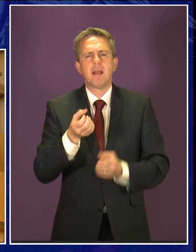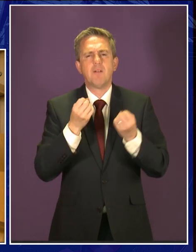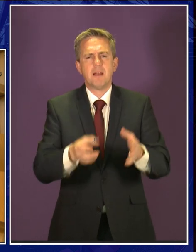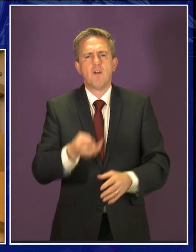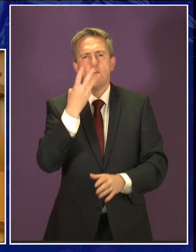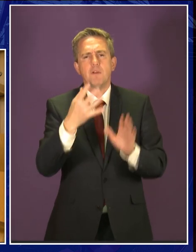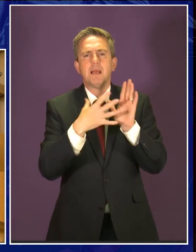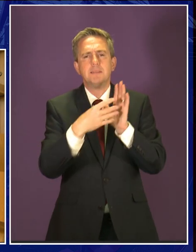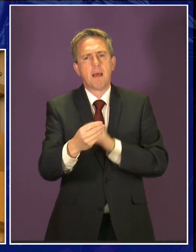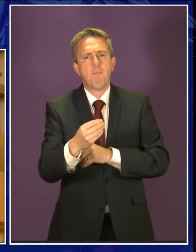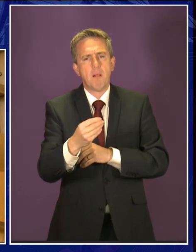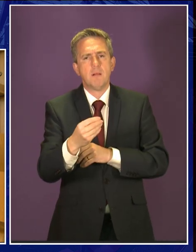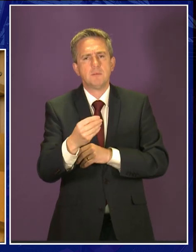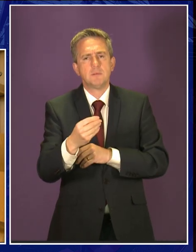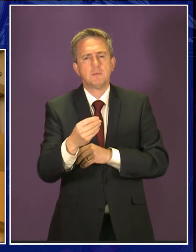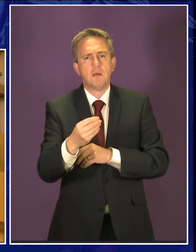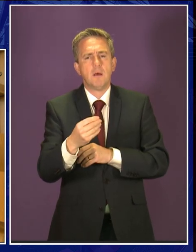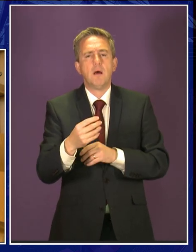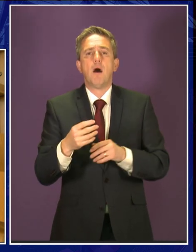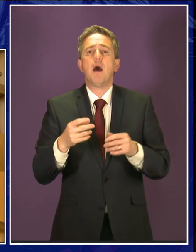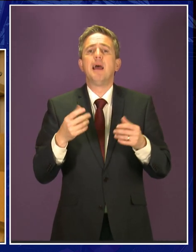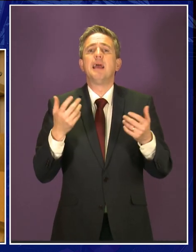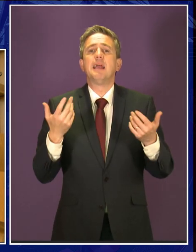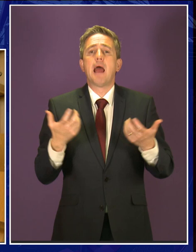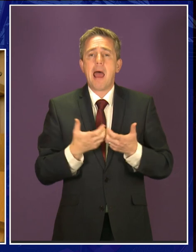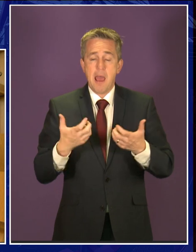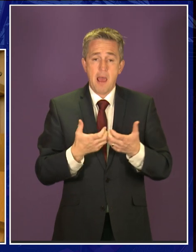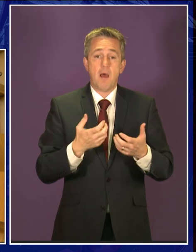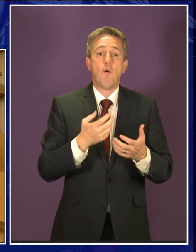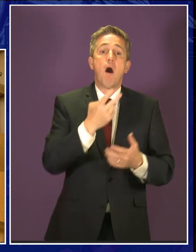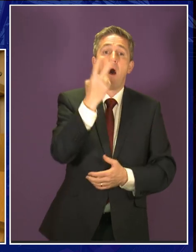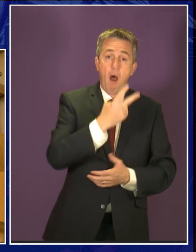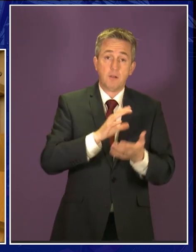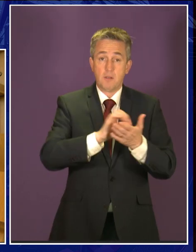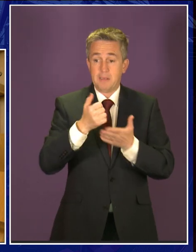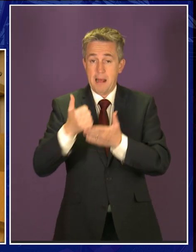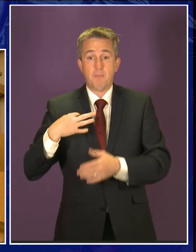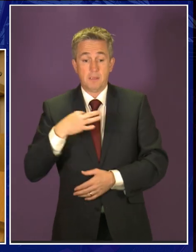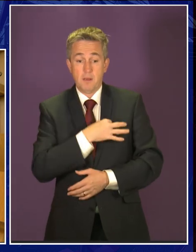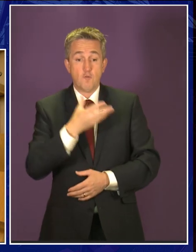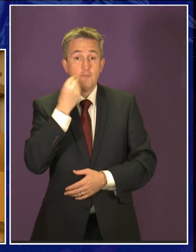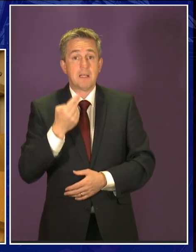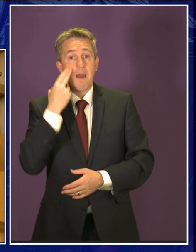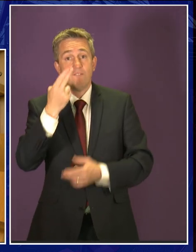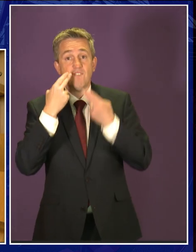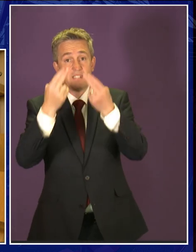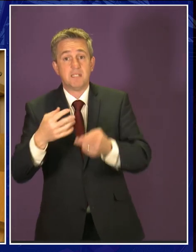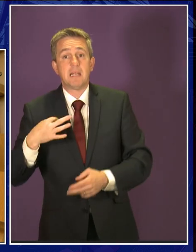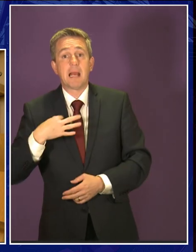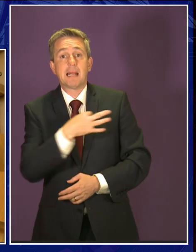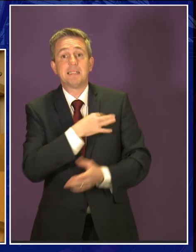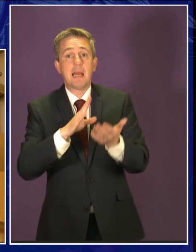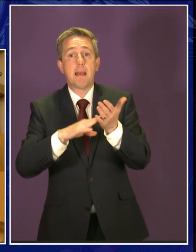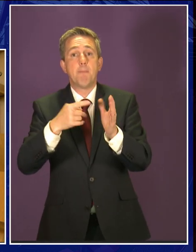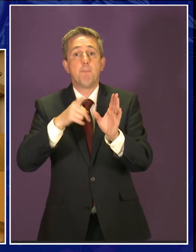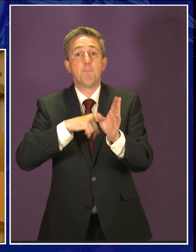examples of how I see where art and culture could help the world of medicine. One is I visited Mayo Clinic. Mayo